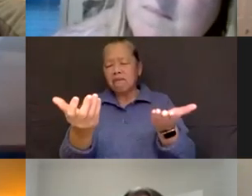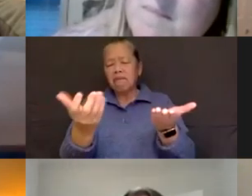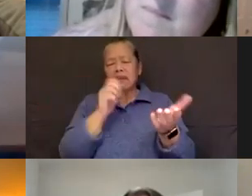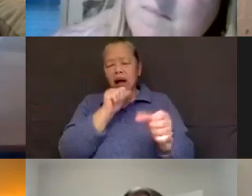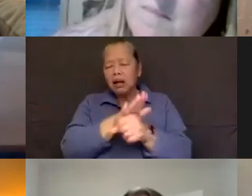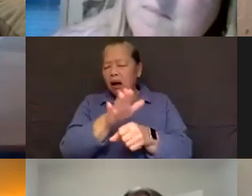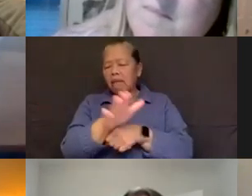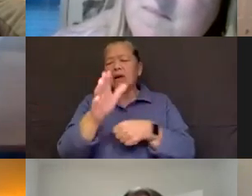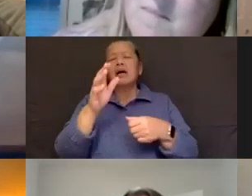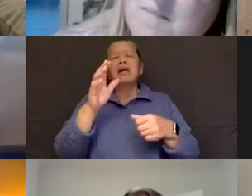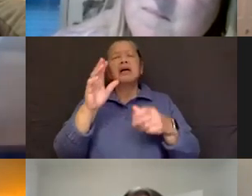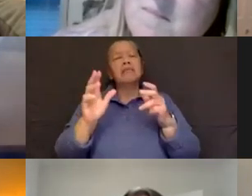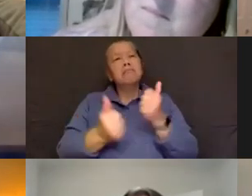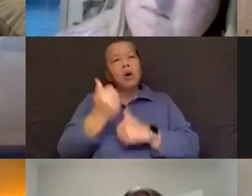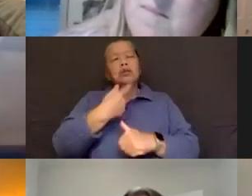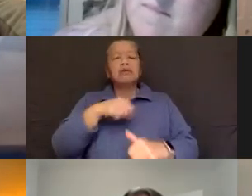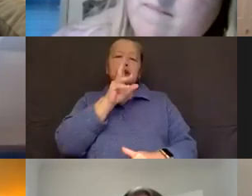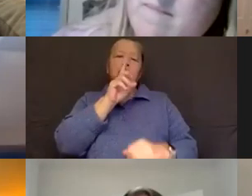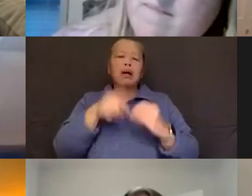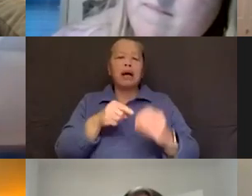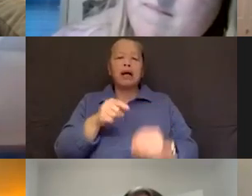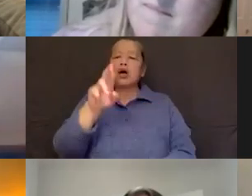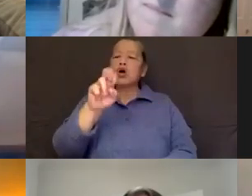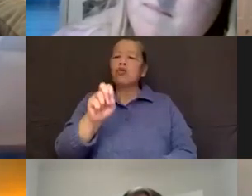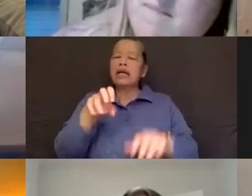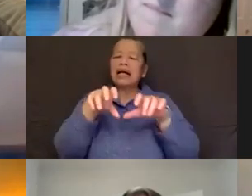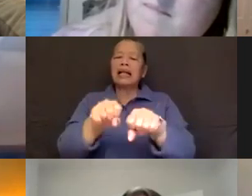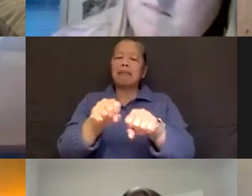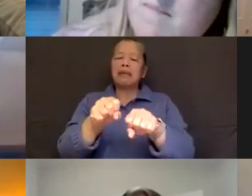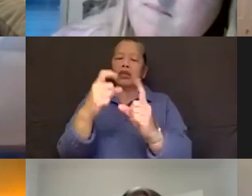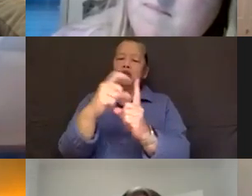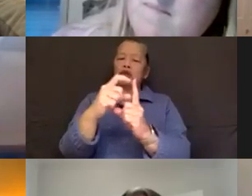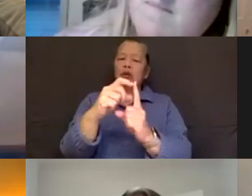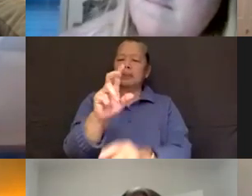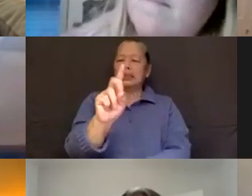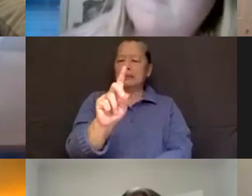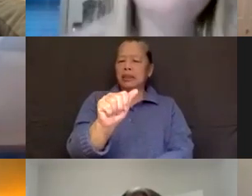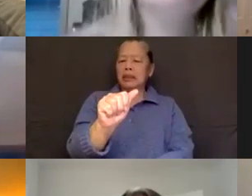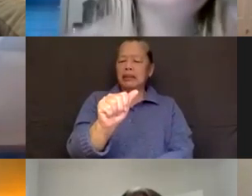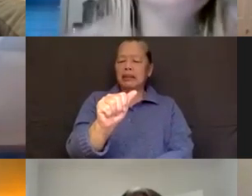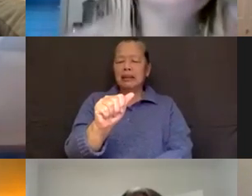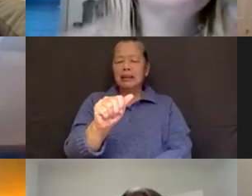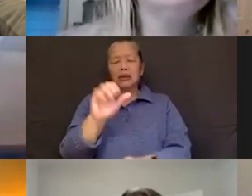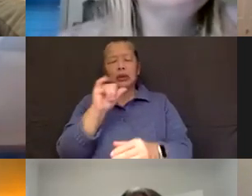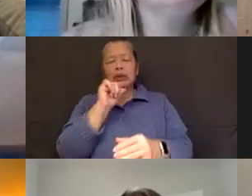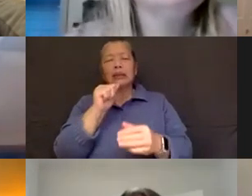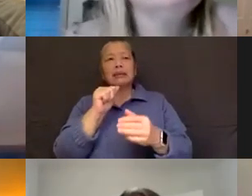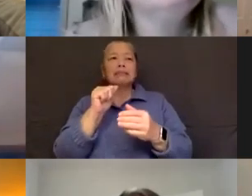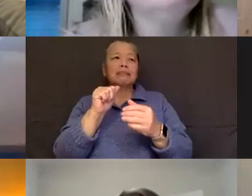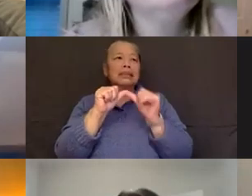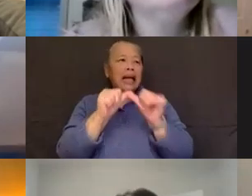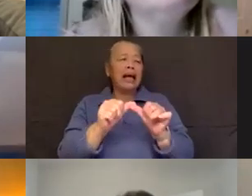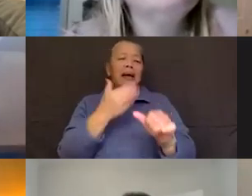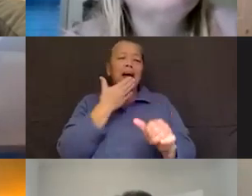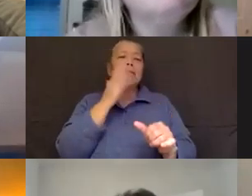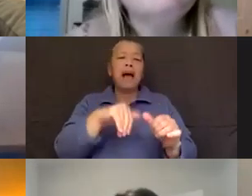know, most of us talk about reclaiming that term disabled so that it's no longer a bad term, that it's